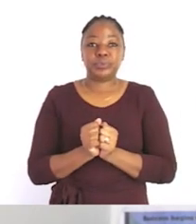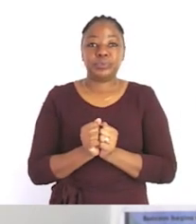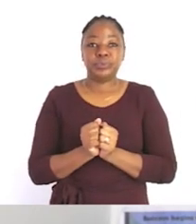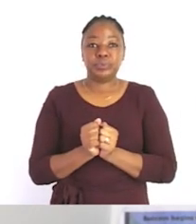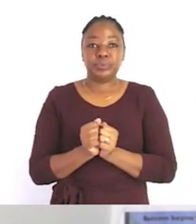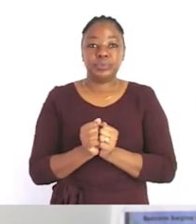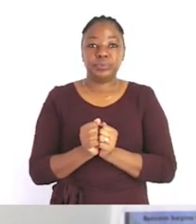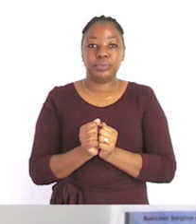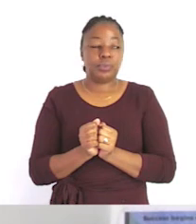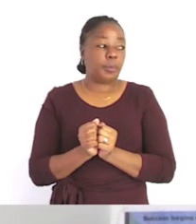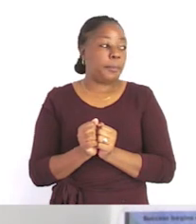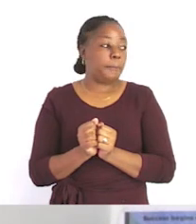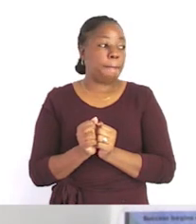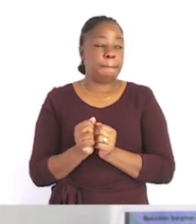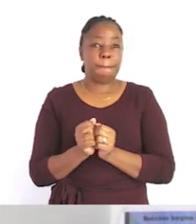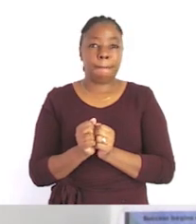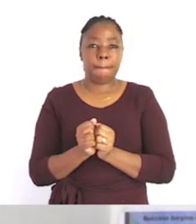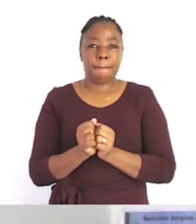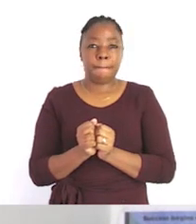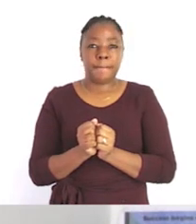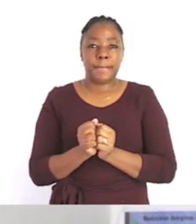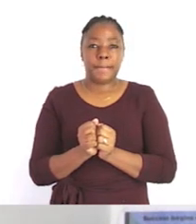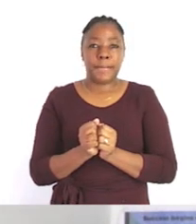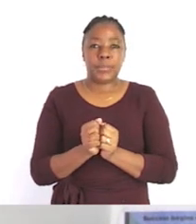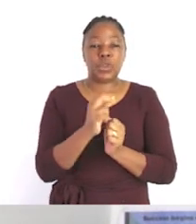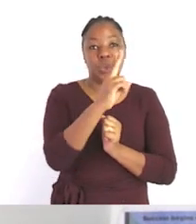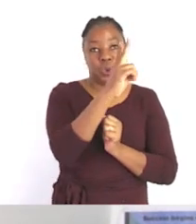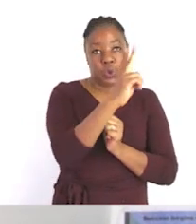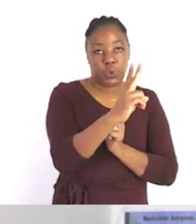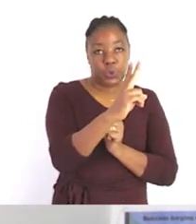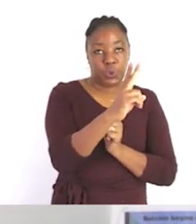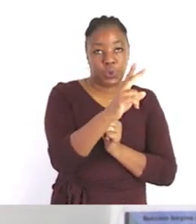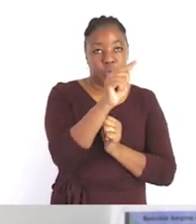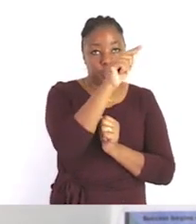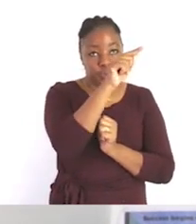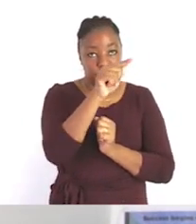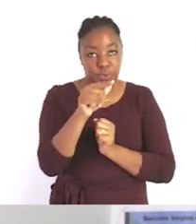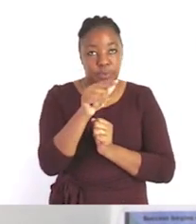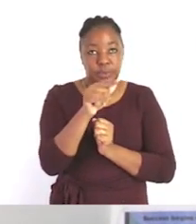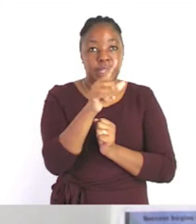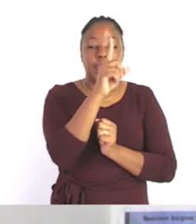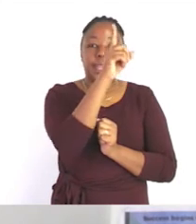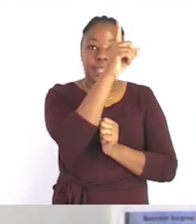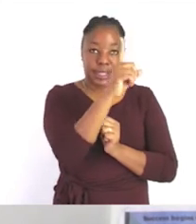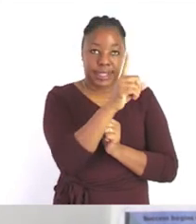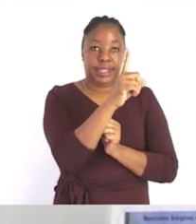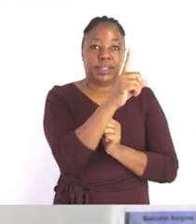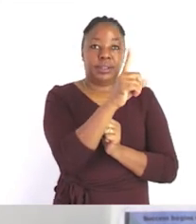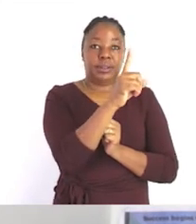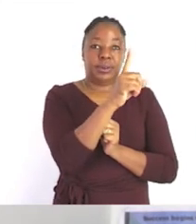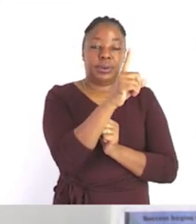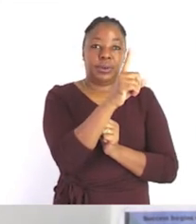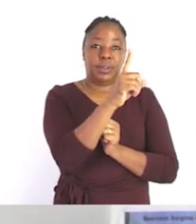And we make this 2, we cancel this 2 and make it a